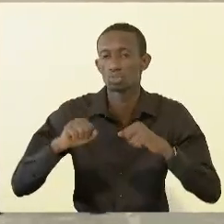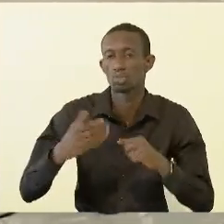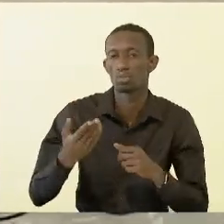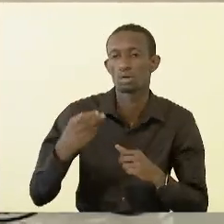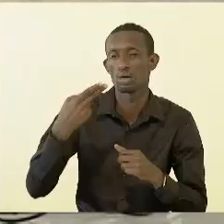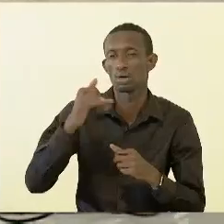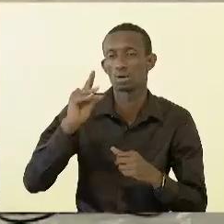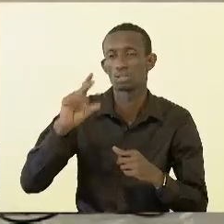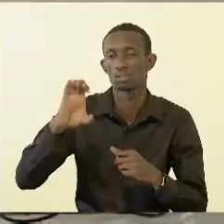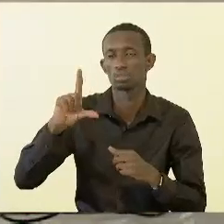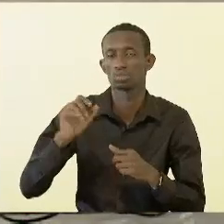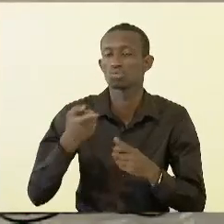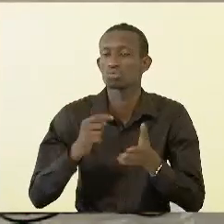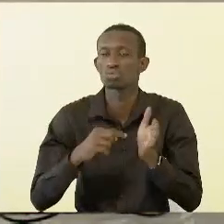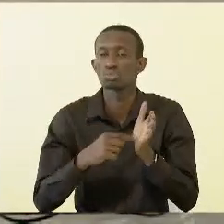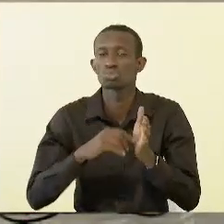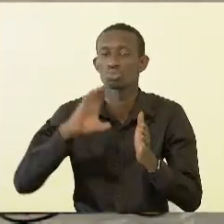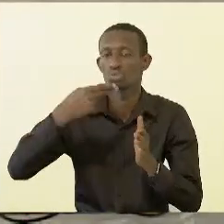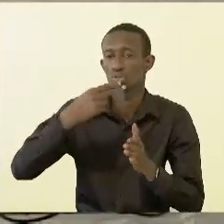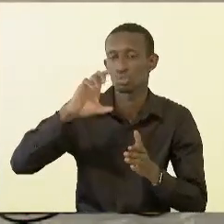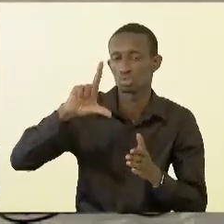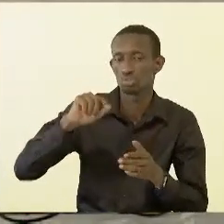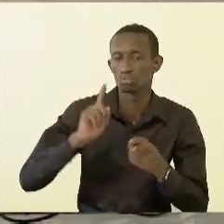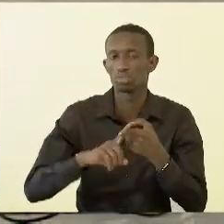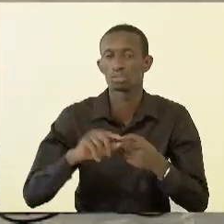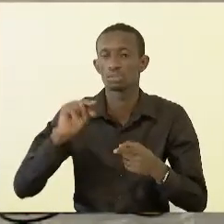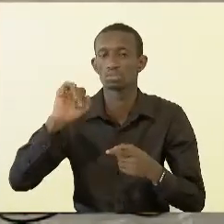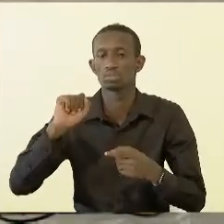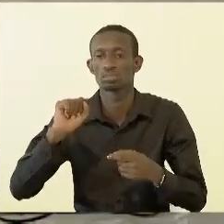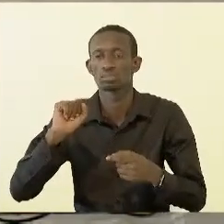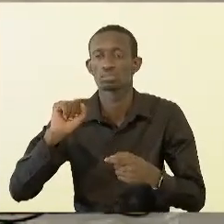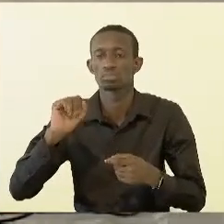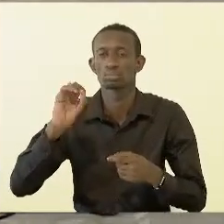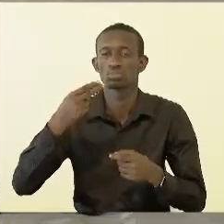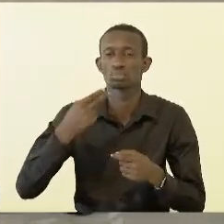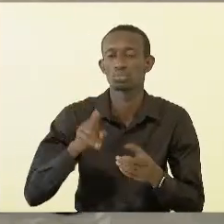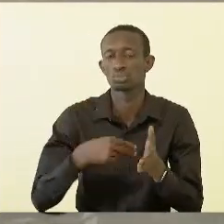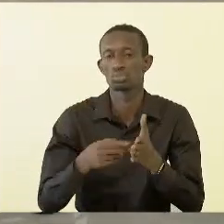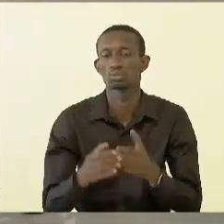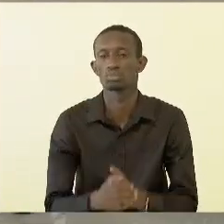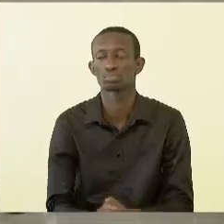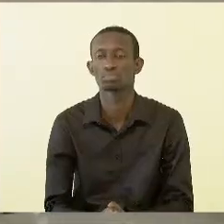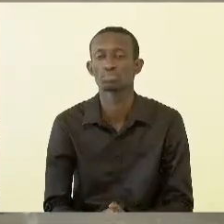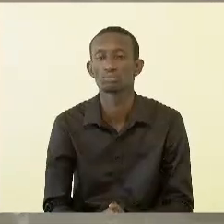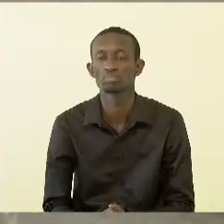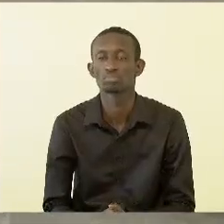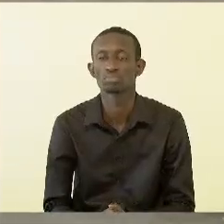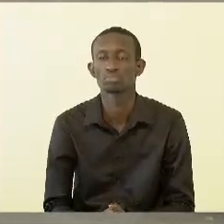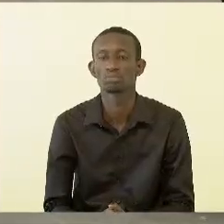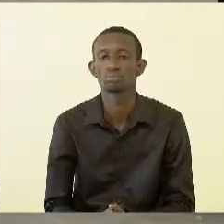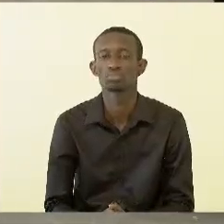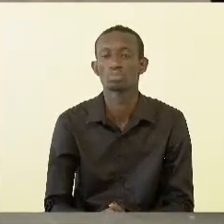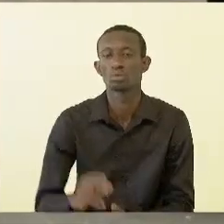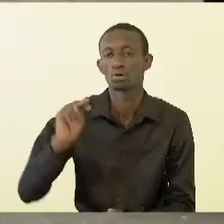hydroxides. For example, HCl with the sodium hydroxide, this will produce